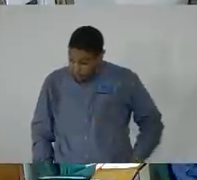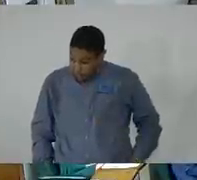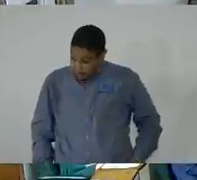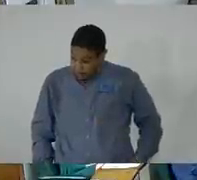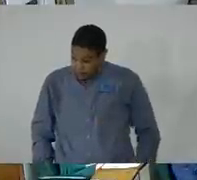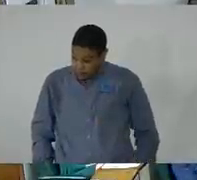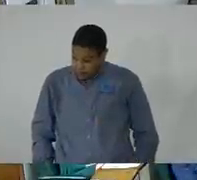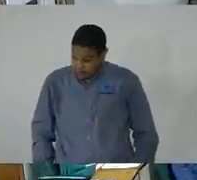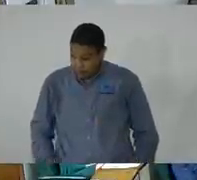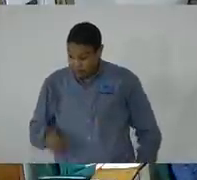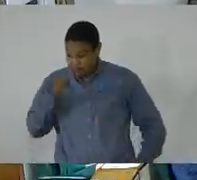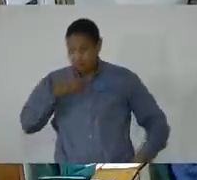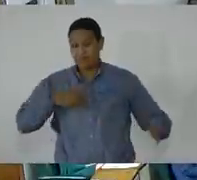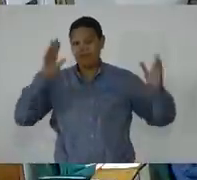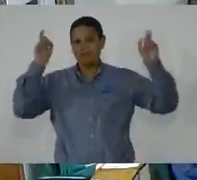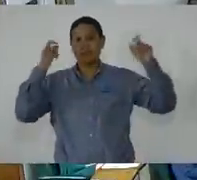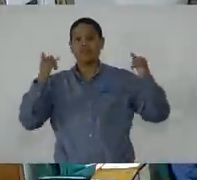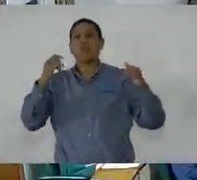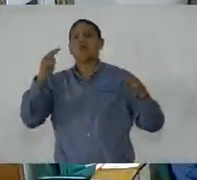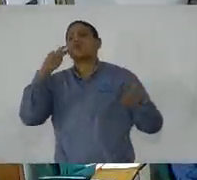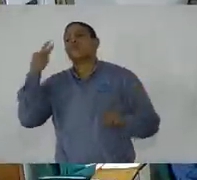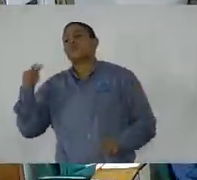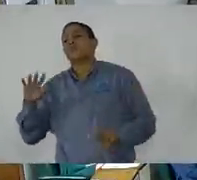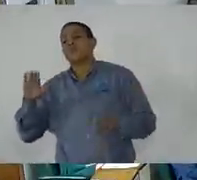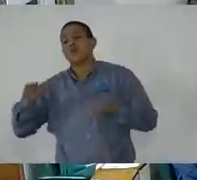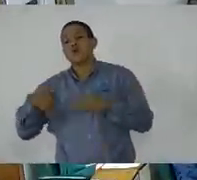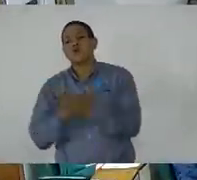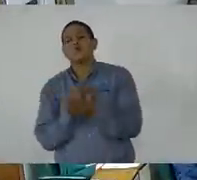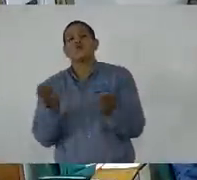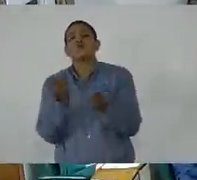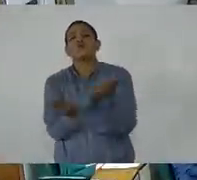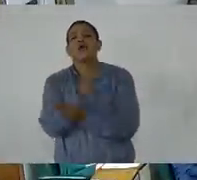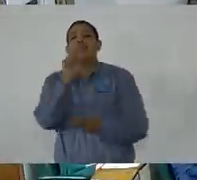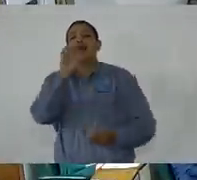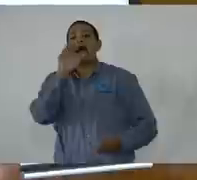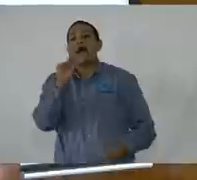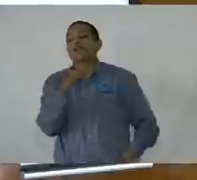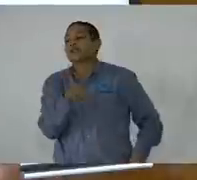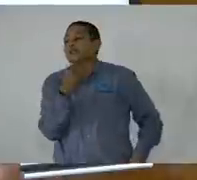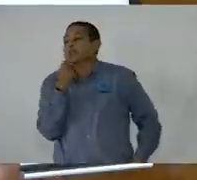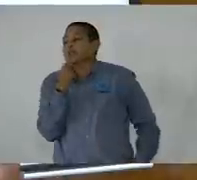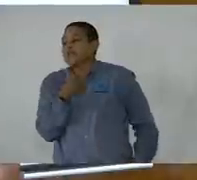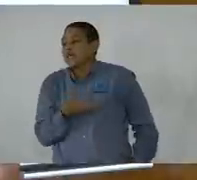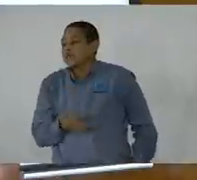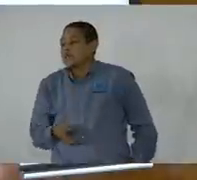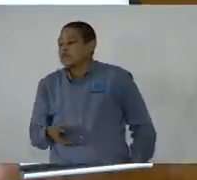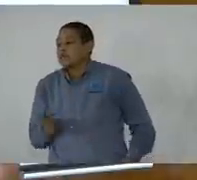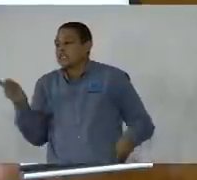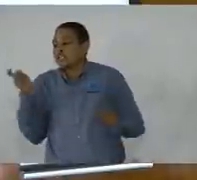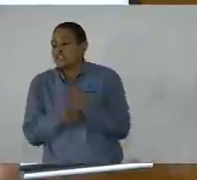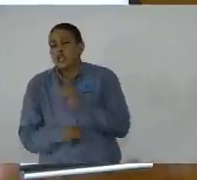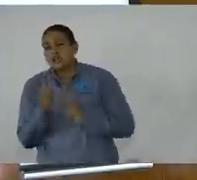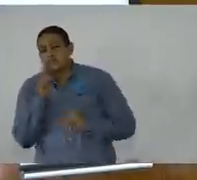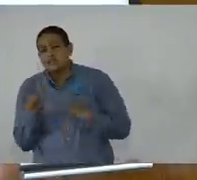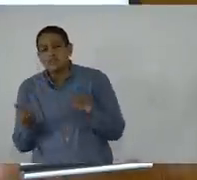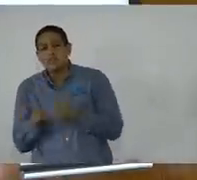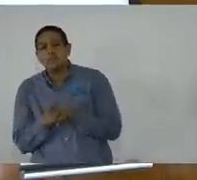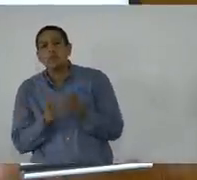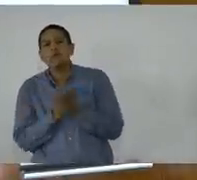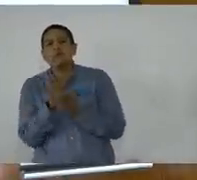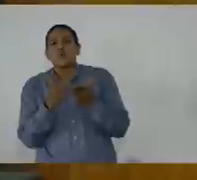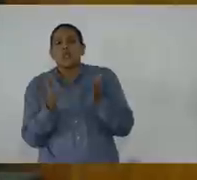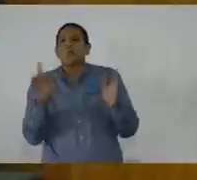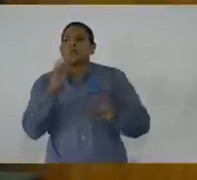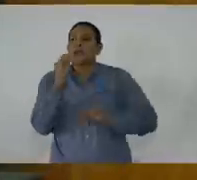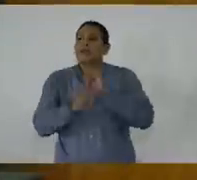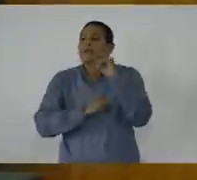Madam Speaker, I now turn to the new Trade Act. The changes brought by liberalization of the